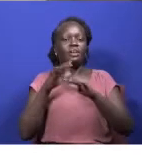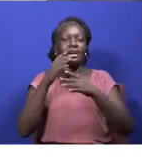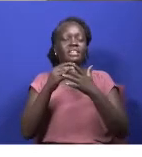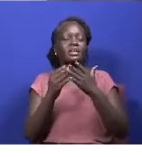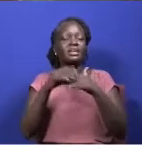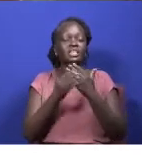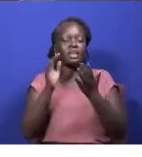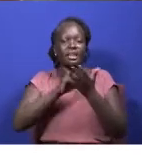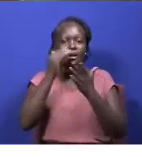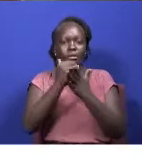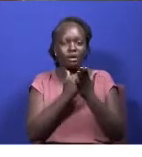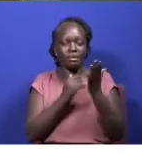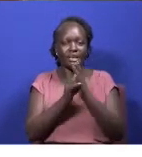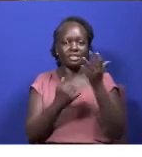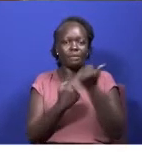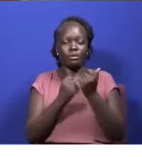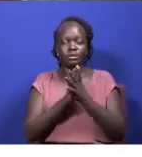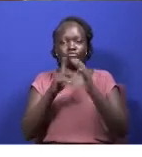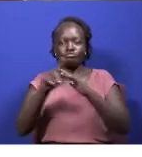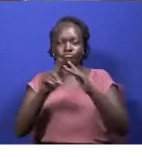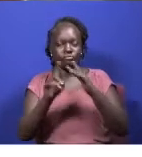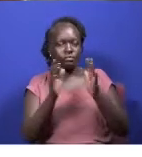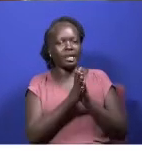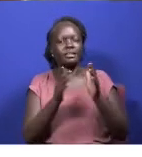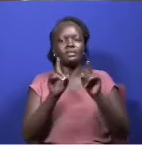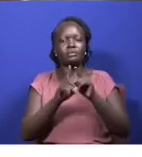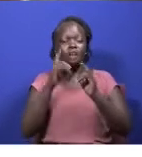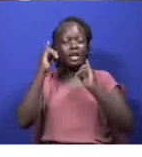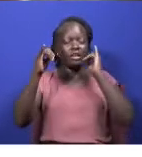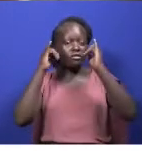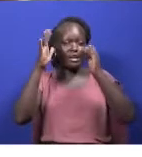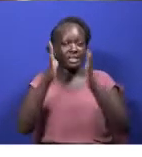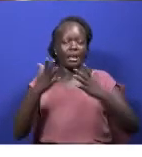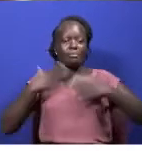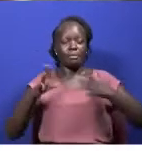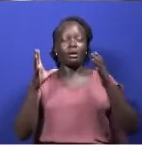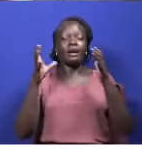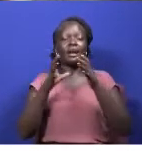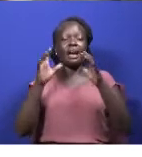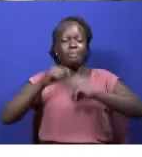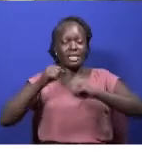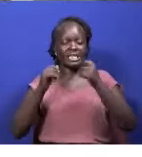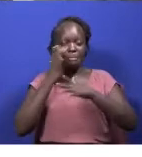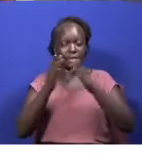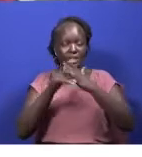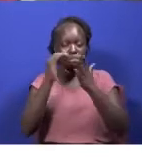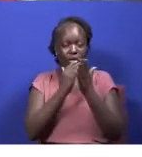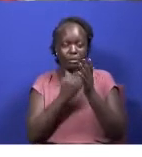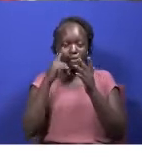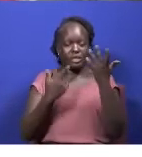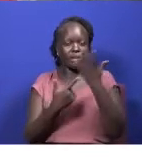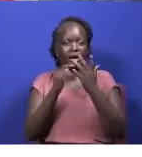of programs that support startups and innovators' capacity-building programs for technology,